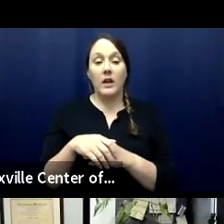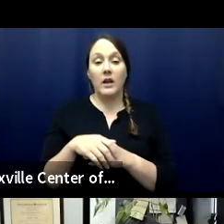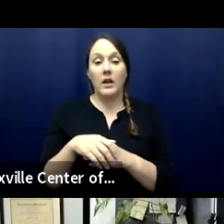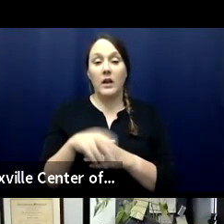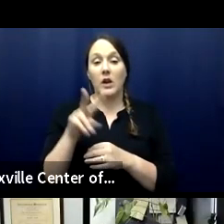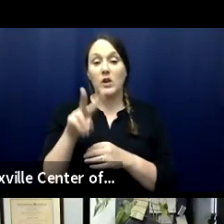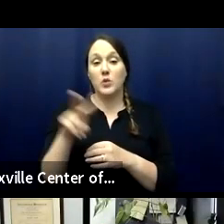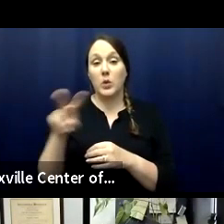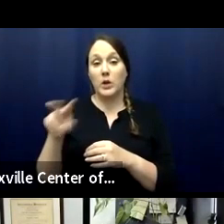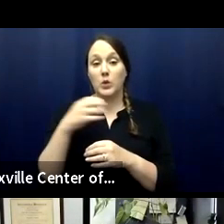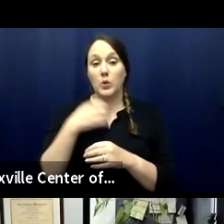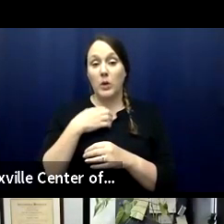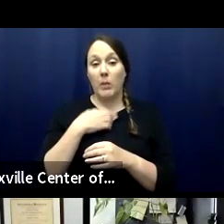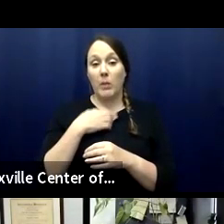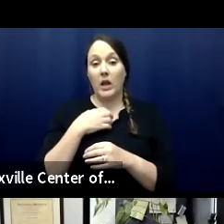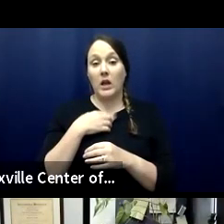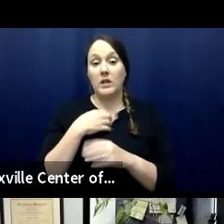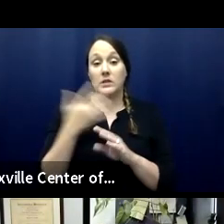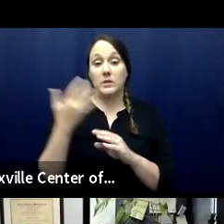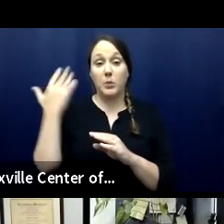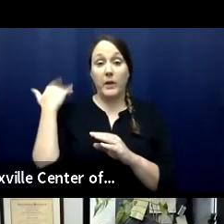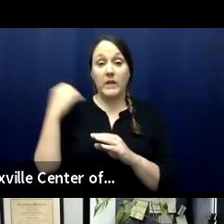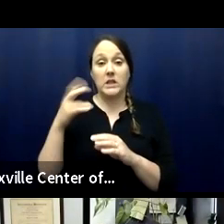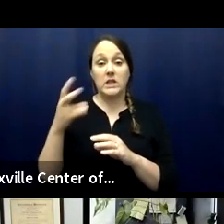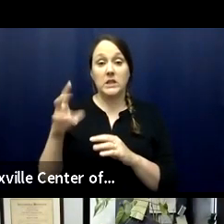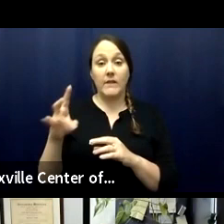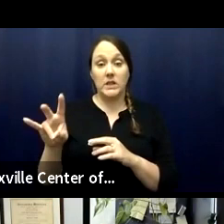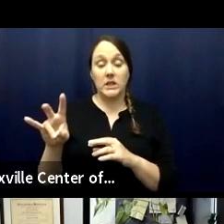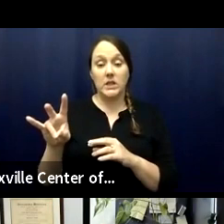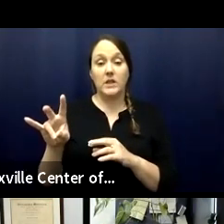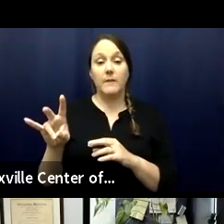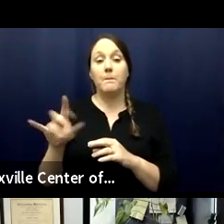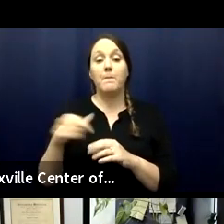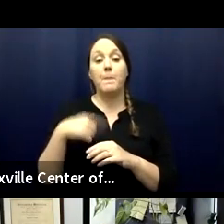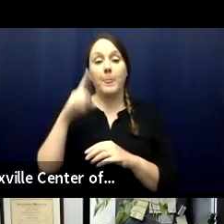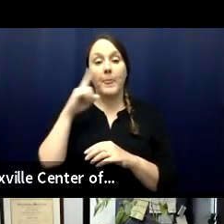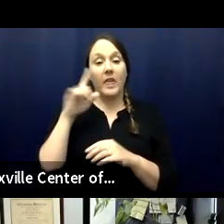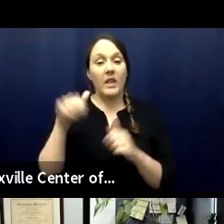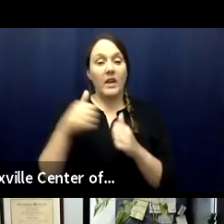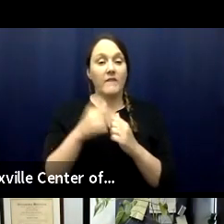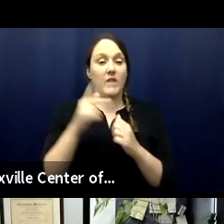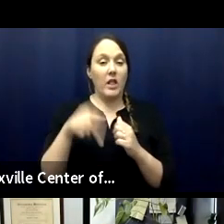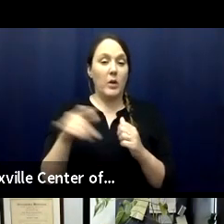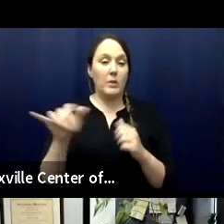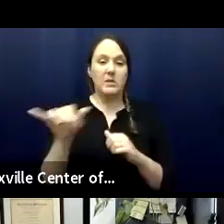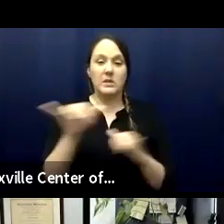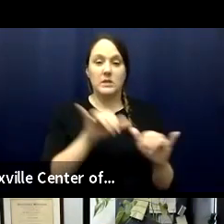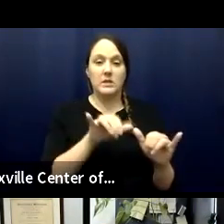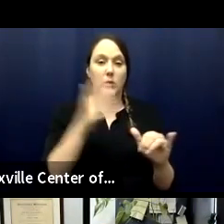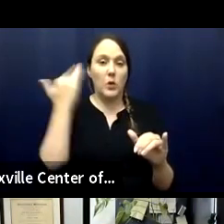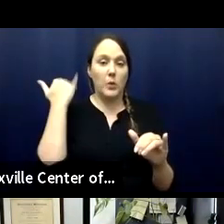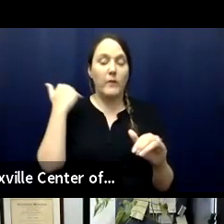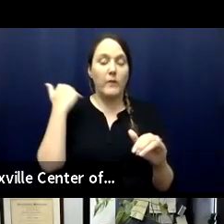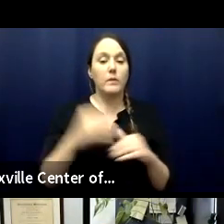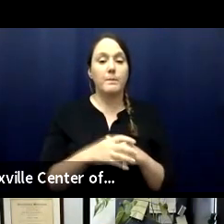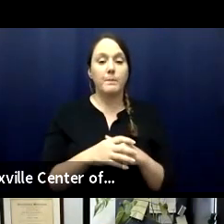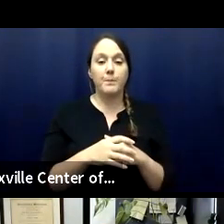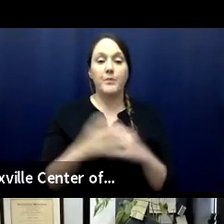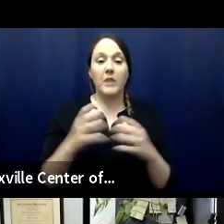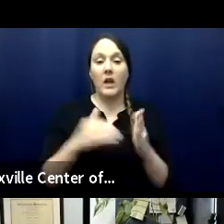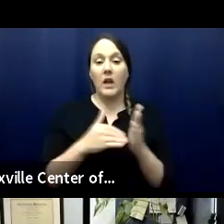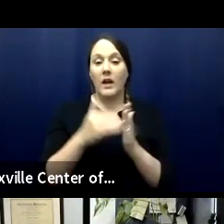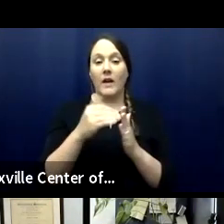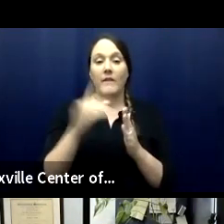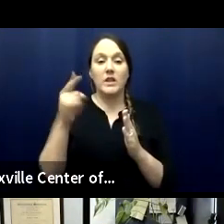22 complaints. For food, we had 17. And I think the follow-up is similar to what it has been. A lot of times it's